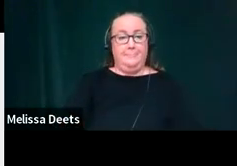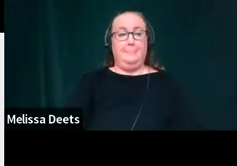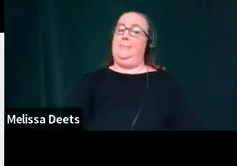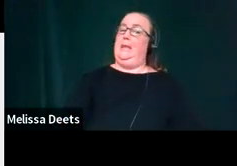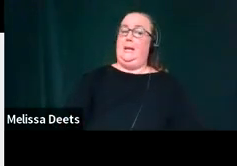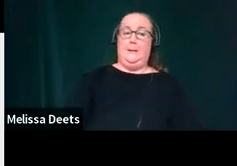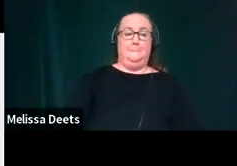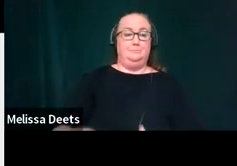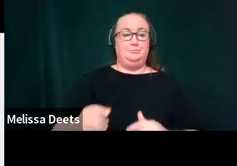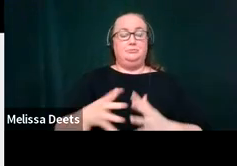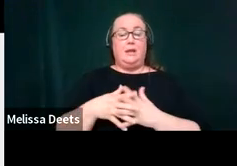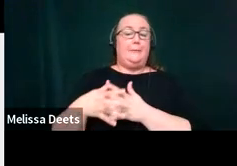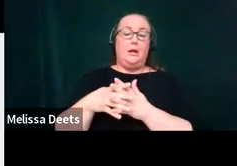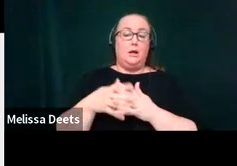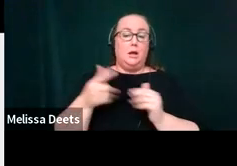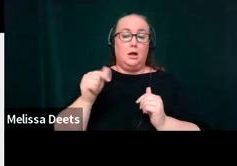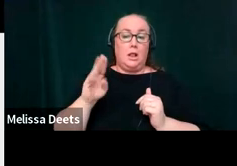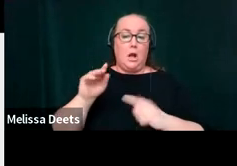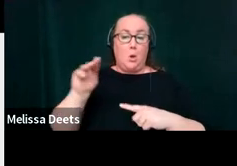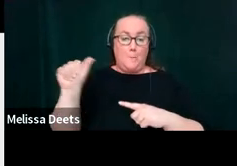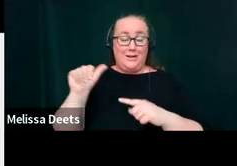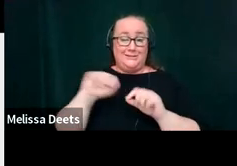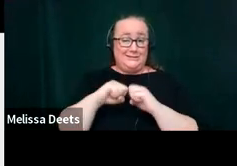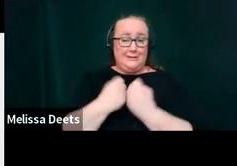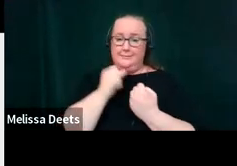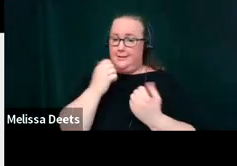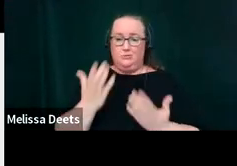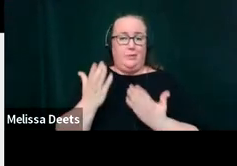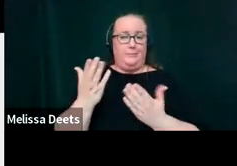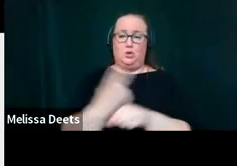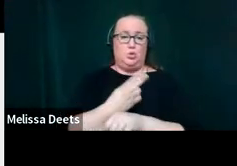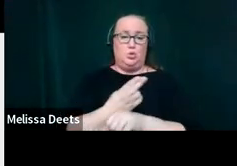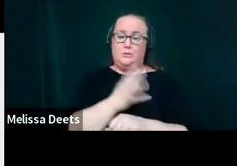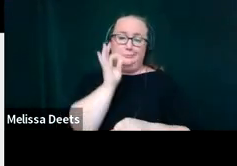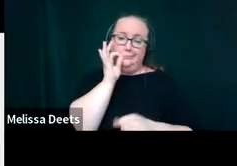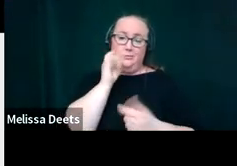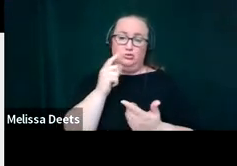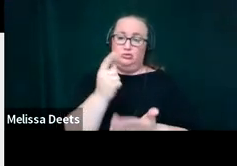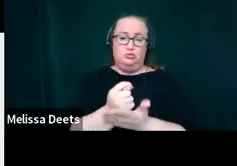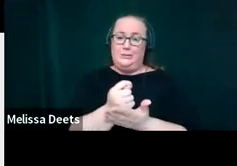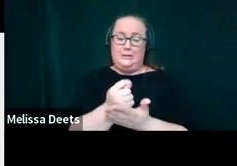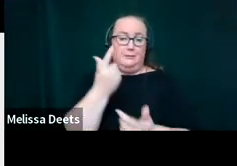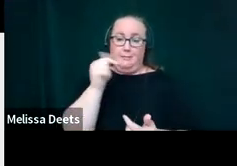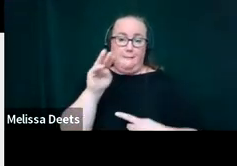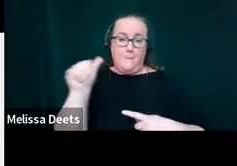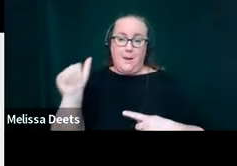So the American Glaucoma Society does not recommend the use of this drug in any form for the treatment of glaucoma.